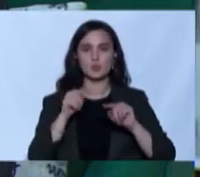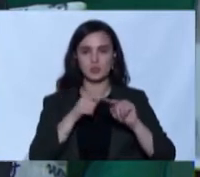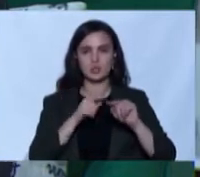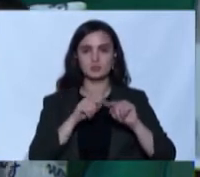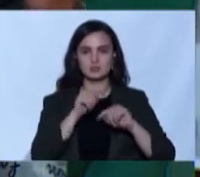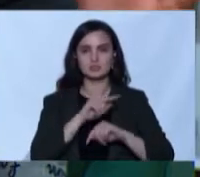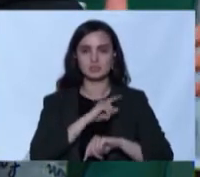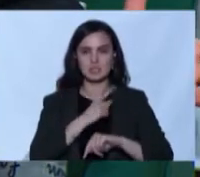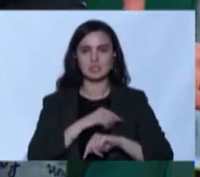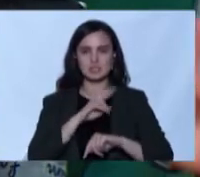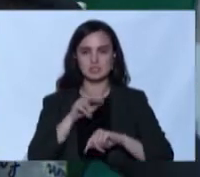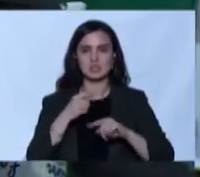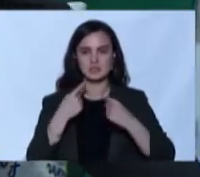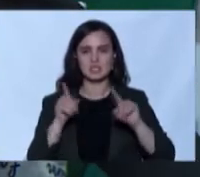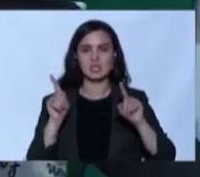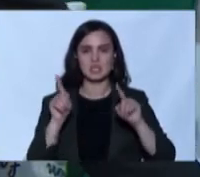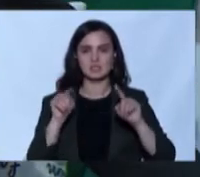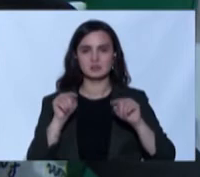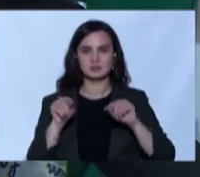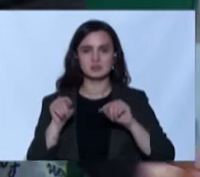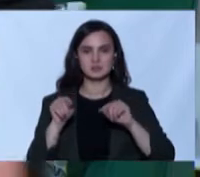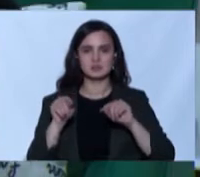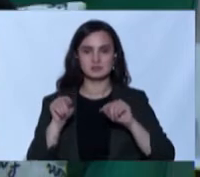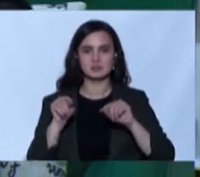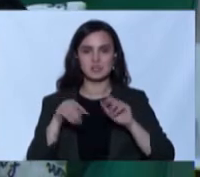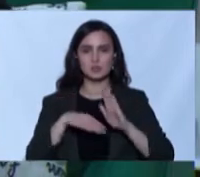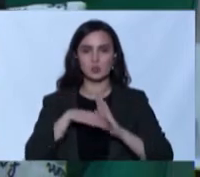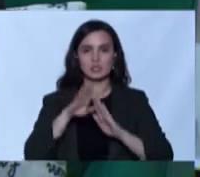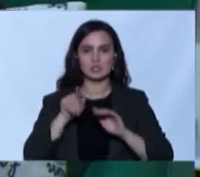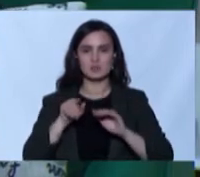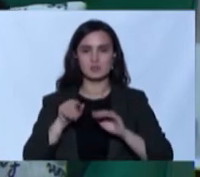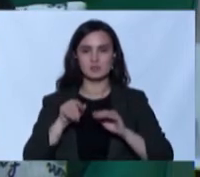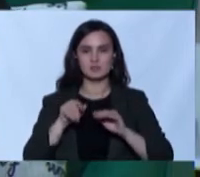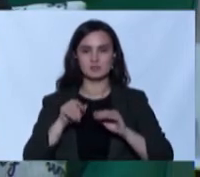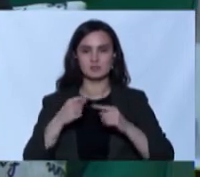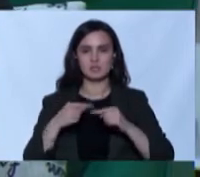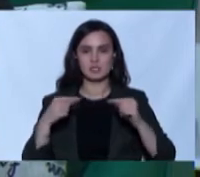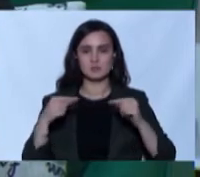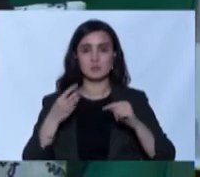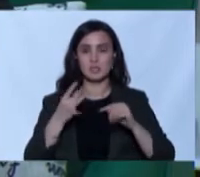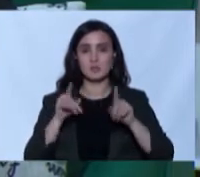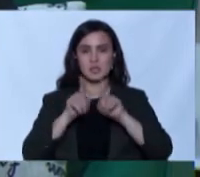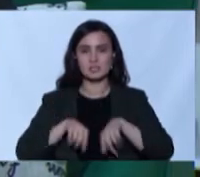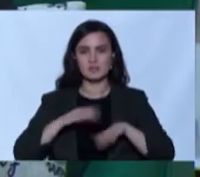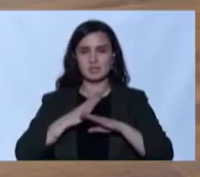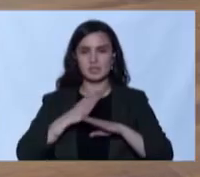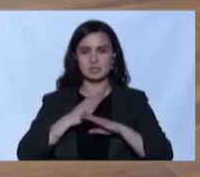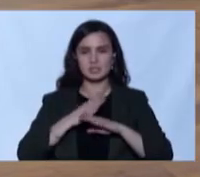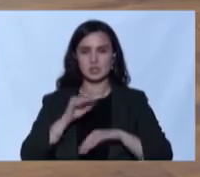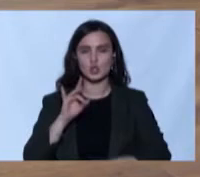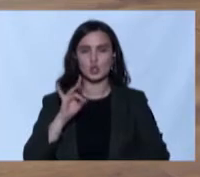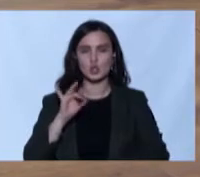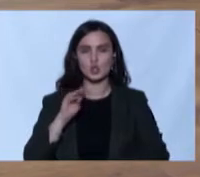and things turn out rather well. Mm-hmm. But you also have the theme of